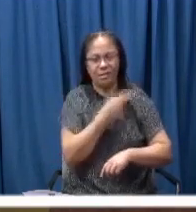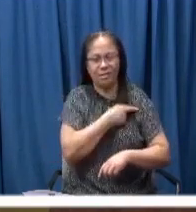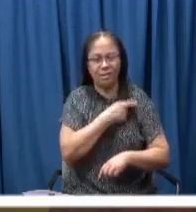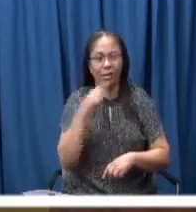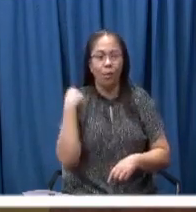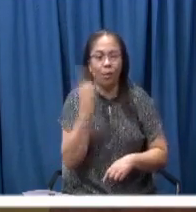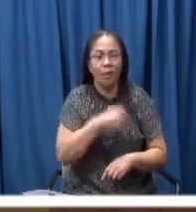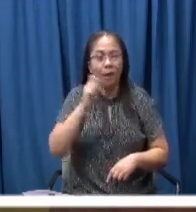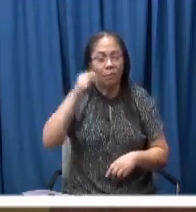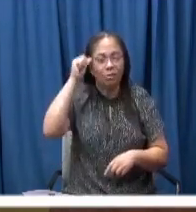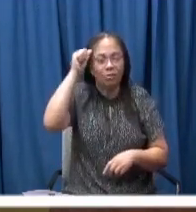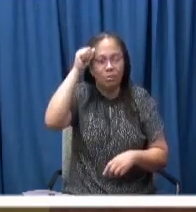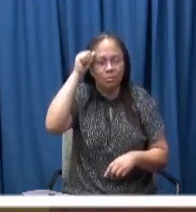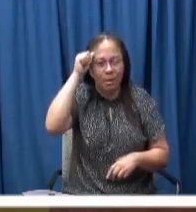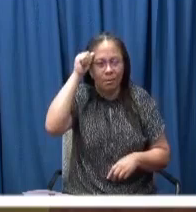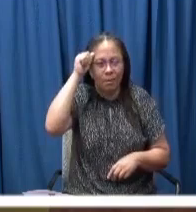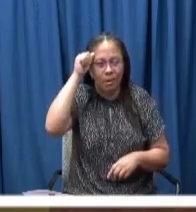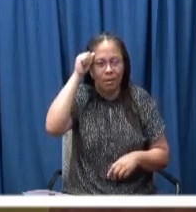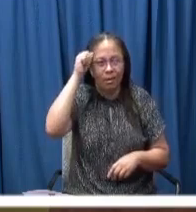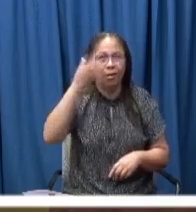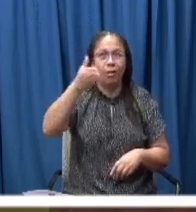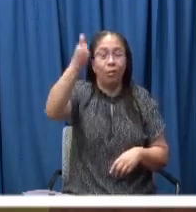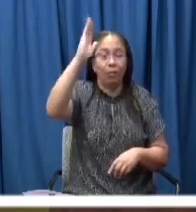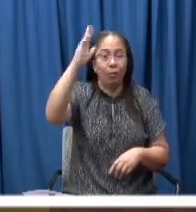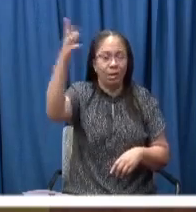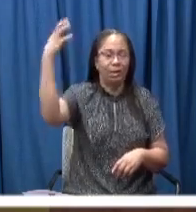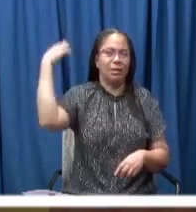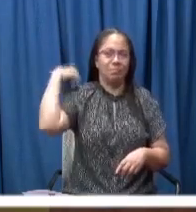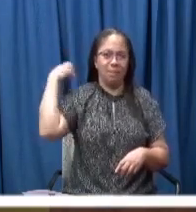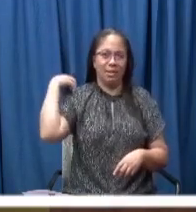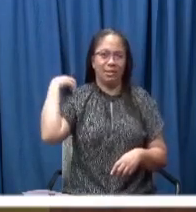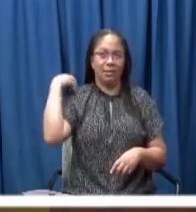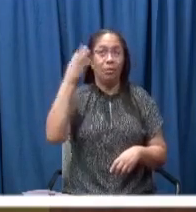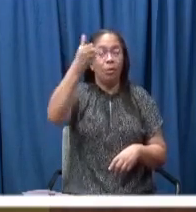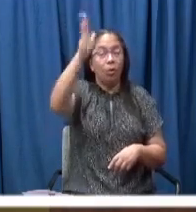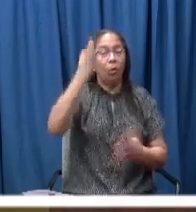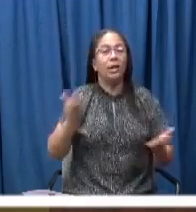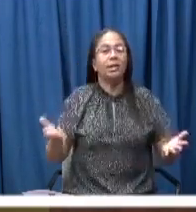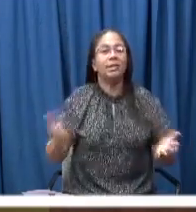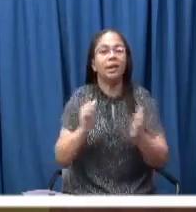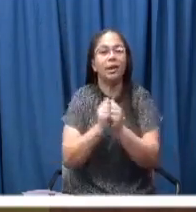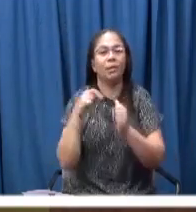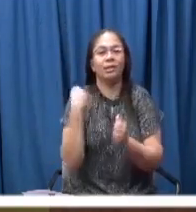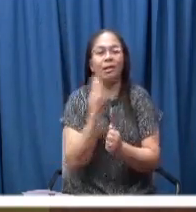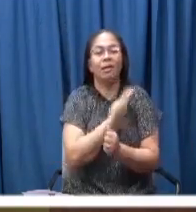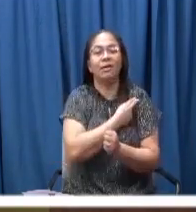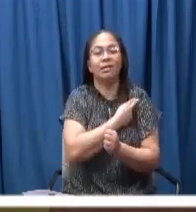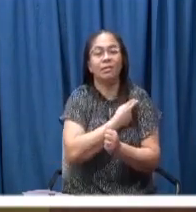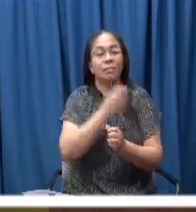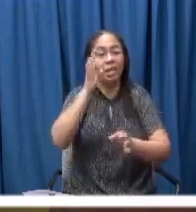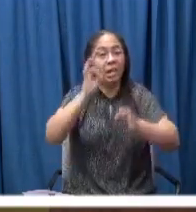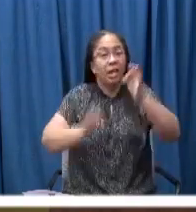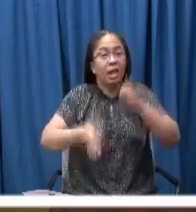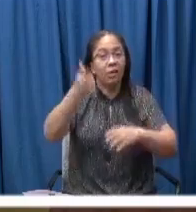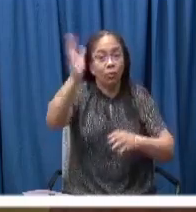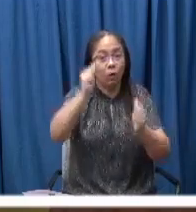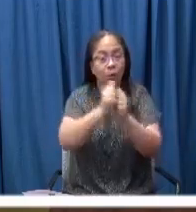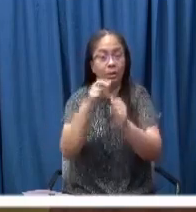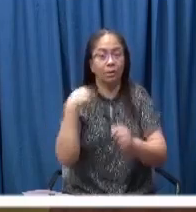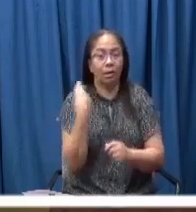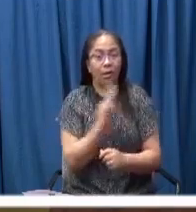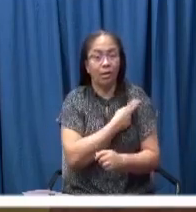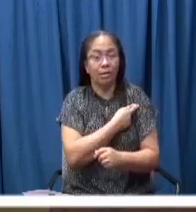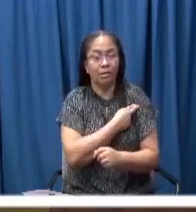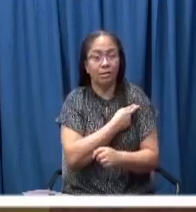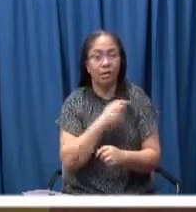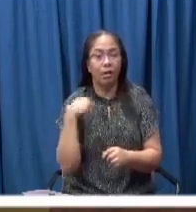remind us that God is in charge and God is here. And if God is here, there is nothing that